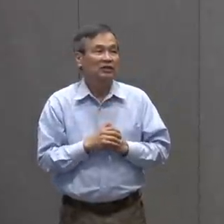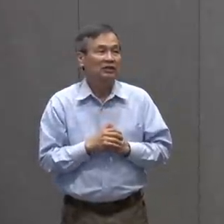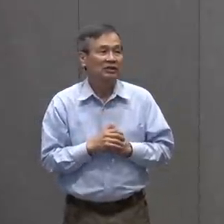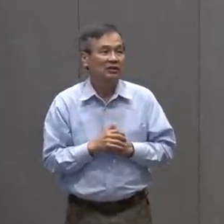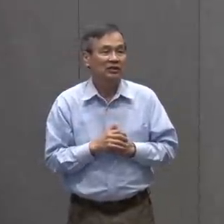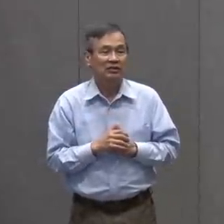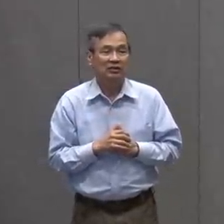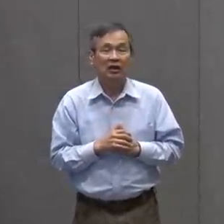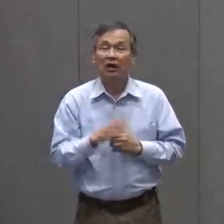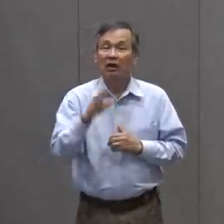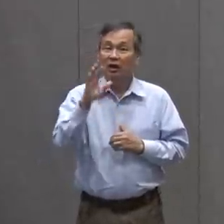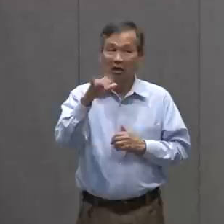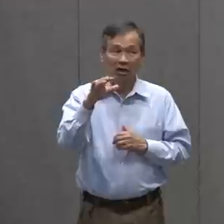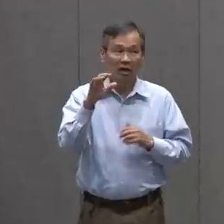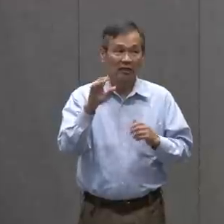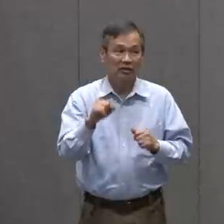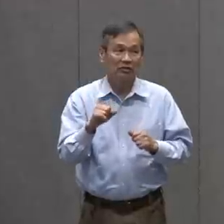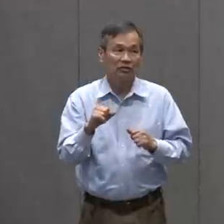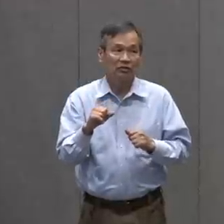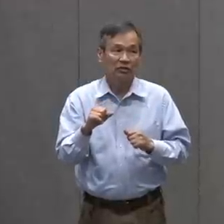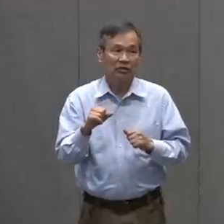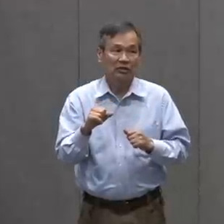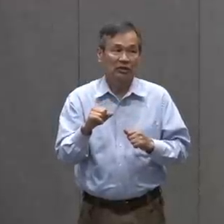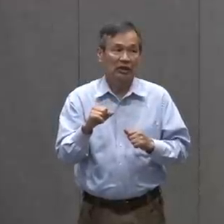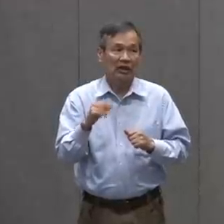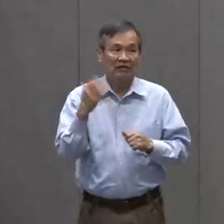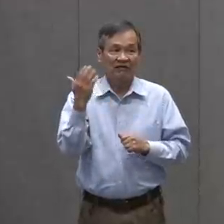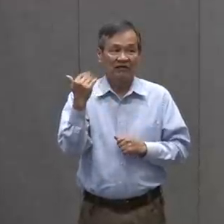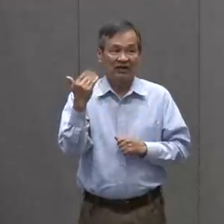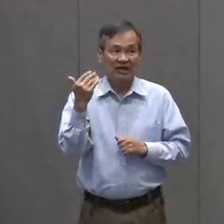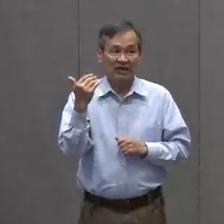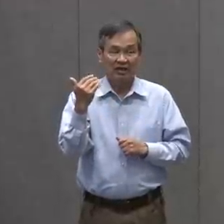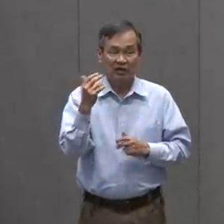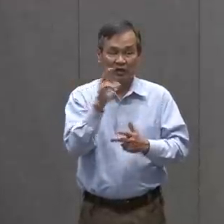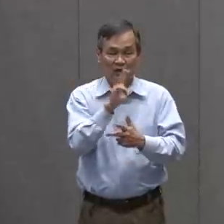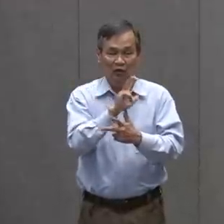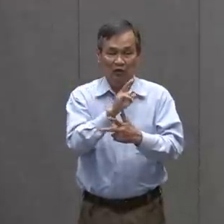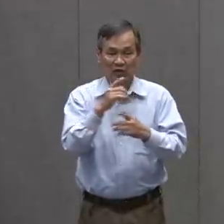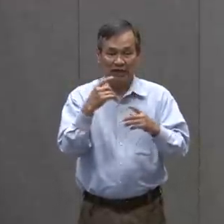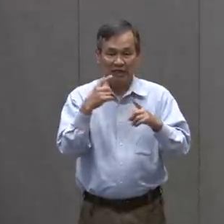well, here's one I could probably use. So I do need that 15. So if I do